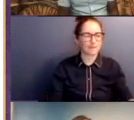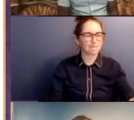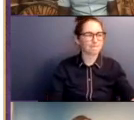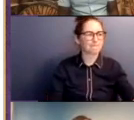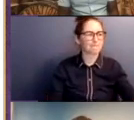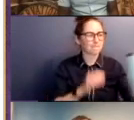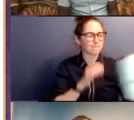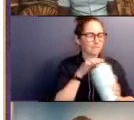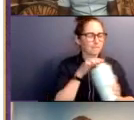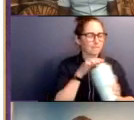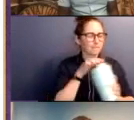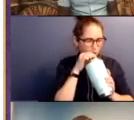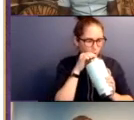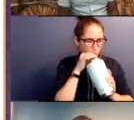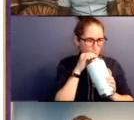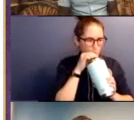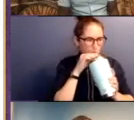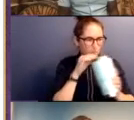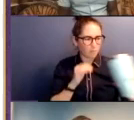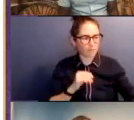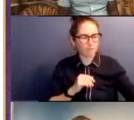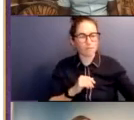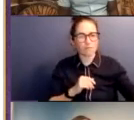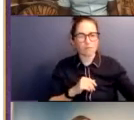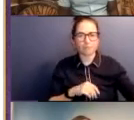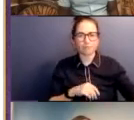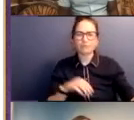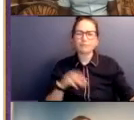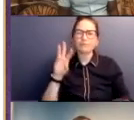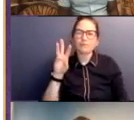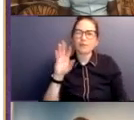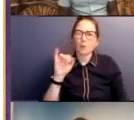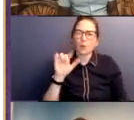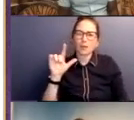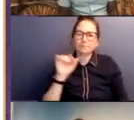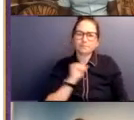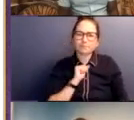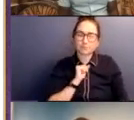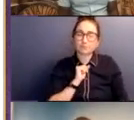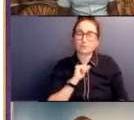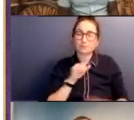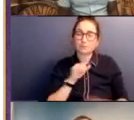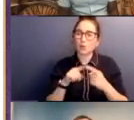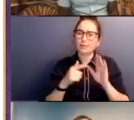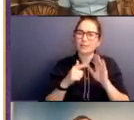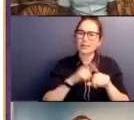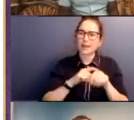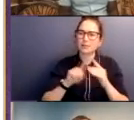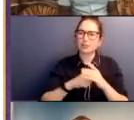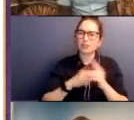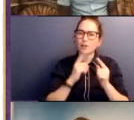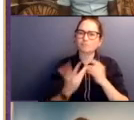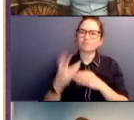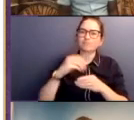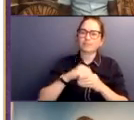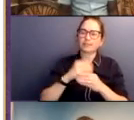Thank you, Meredith. Sure. So, Will, when it's time to introduce some of the adaptive equipment to